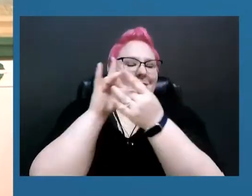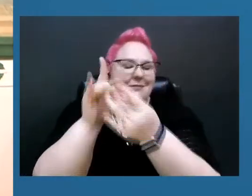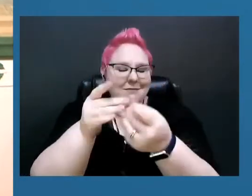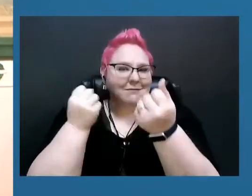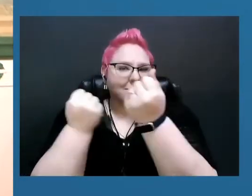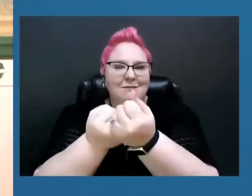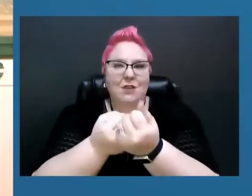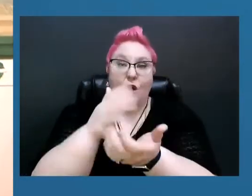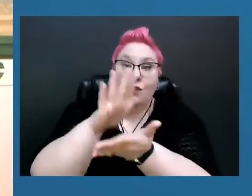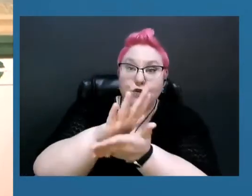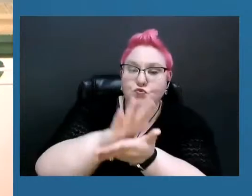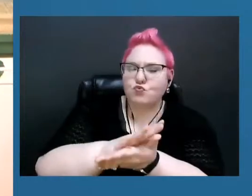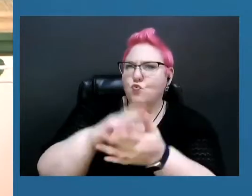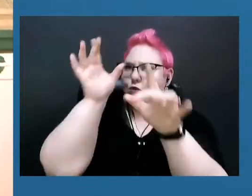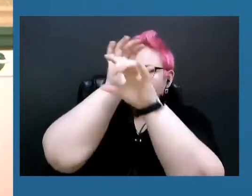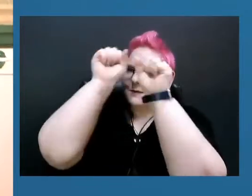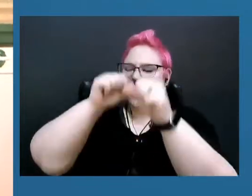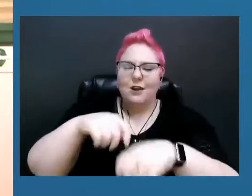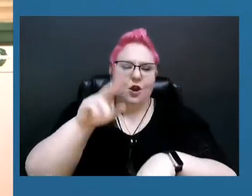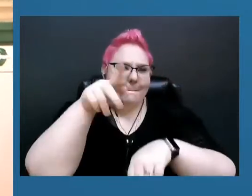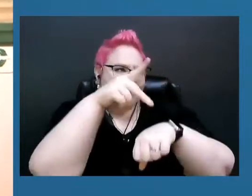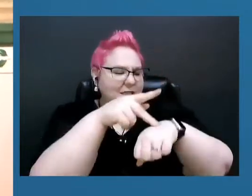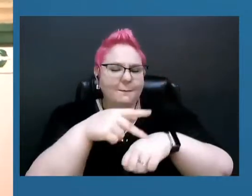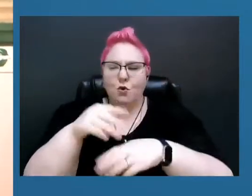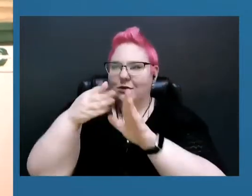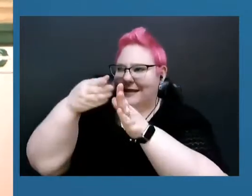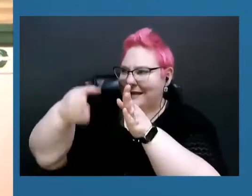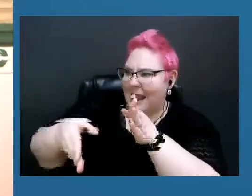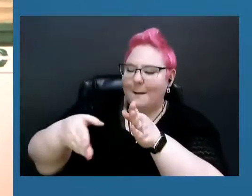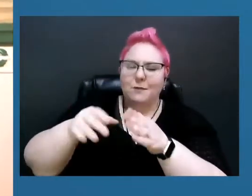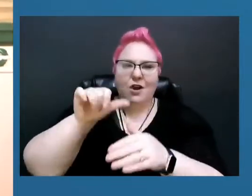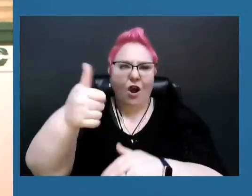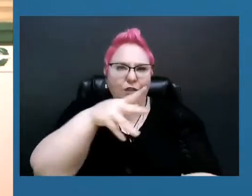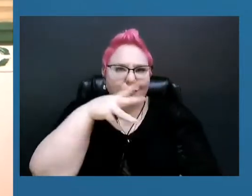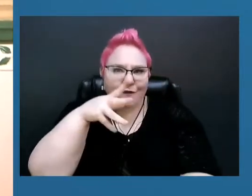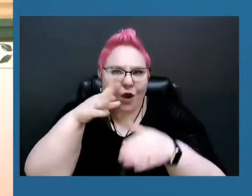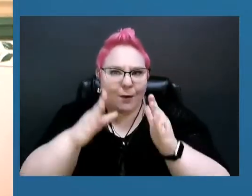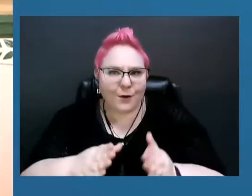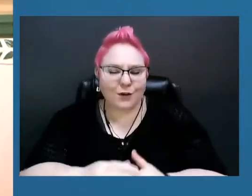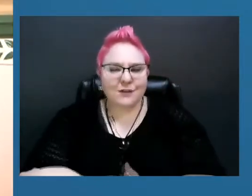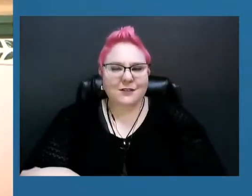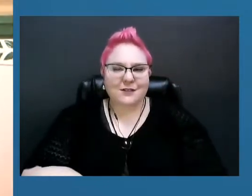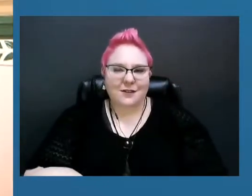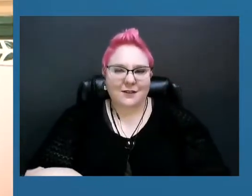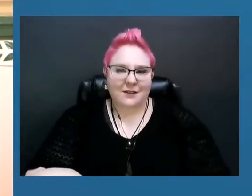school superintendent, the principals, the neighbors, the other farmers.